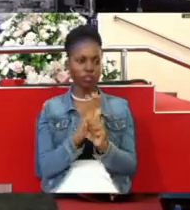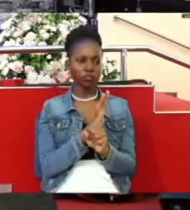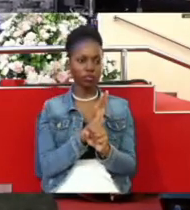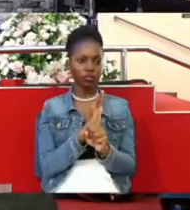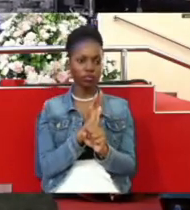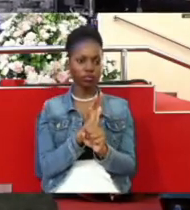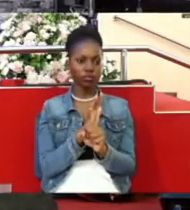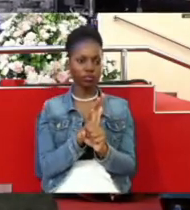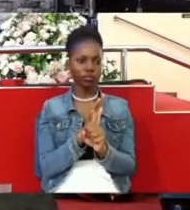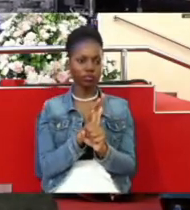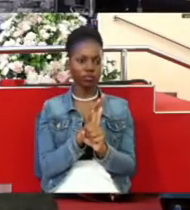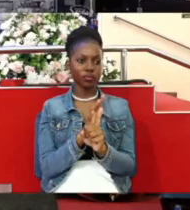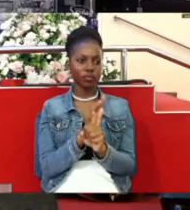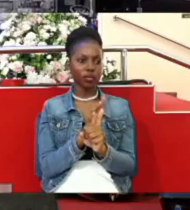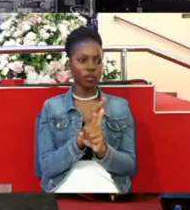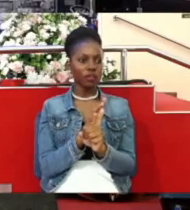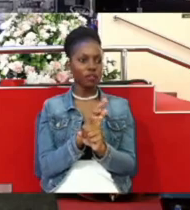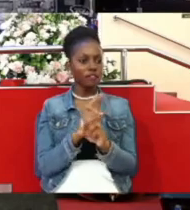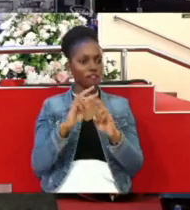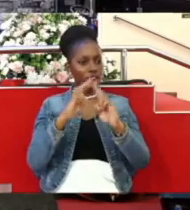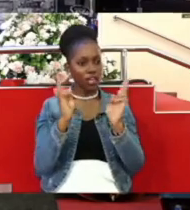A very obedient servant.